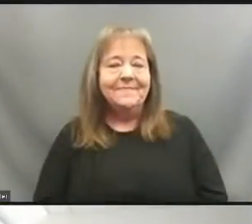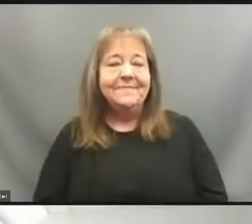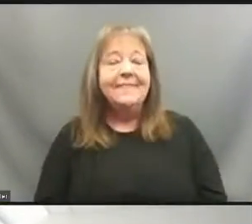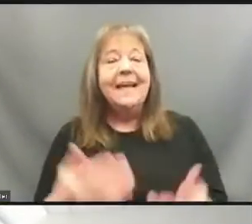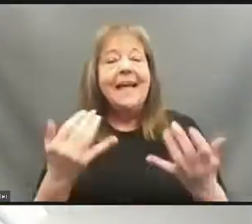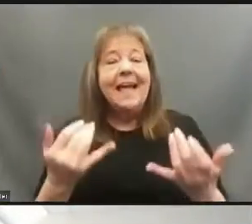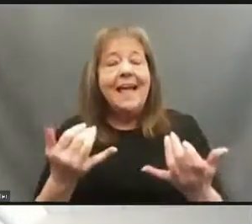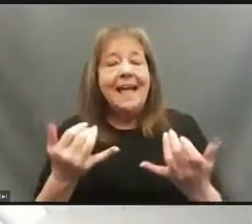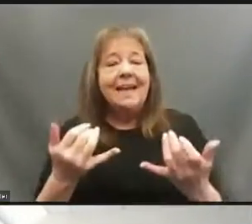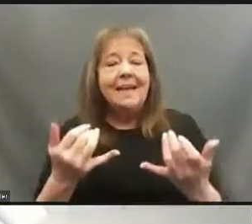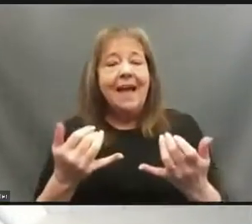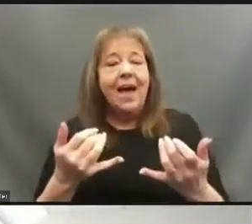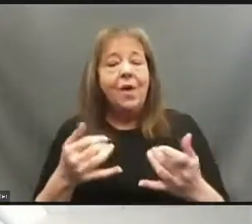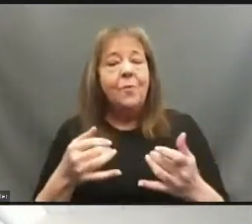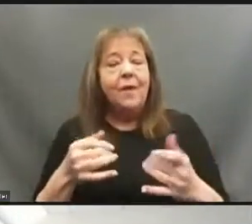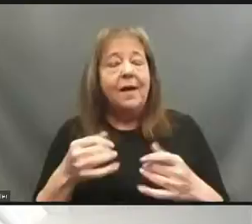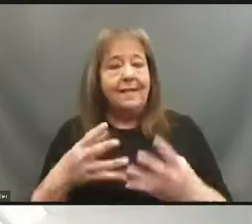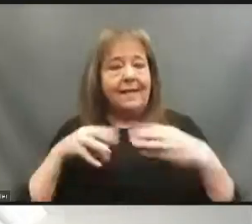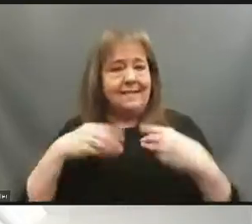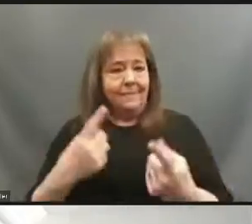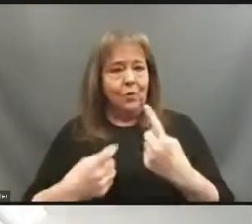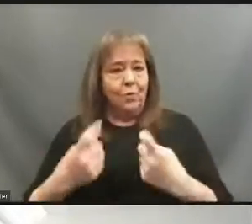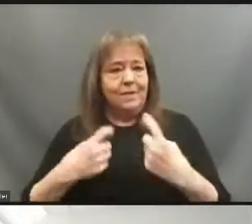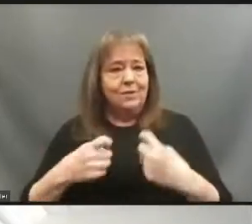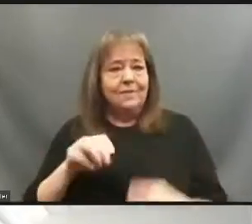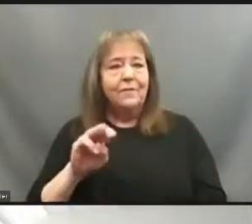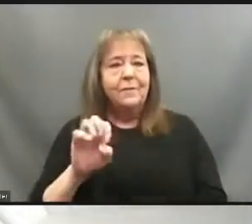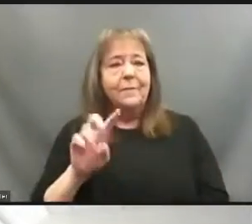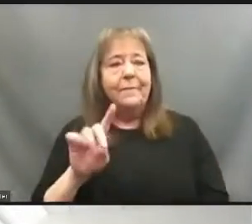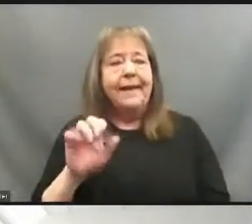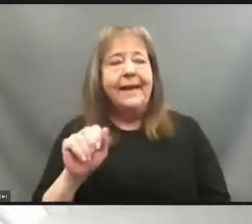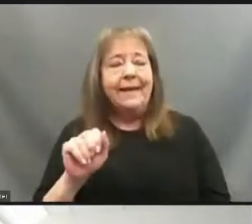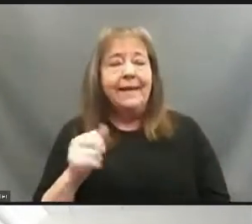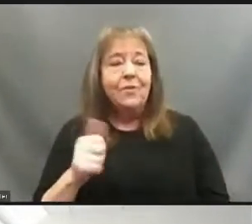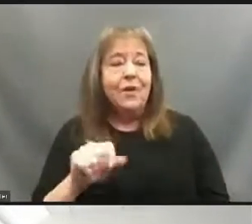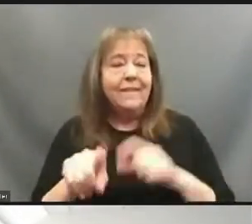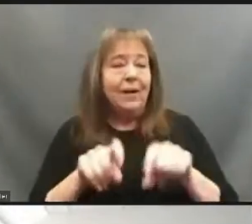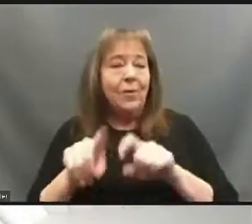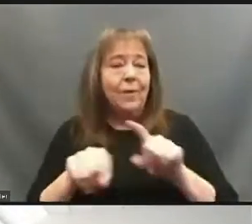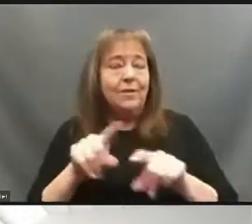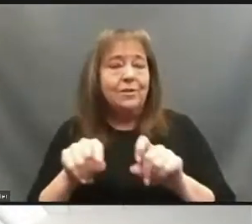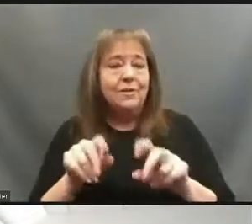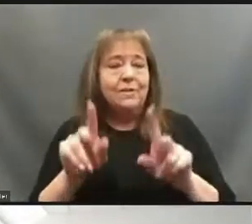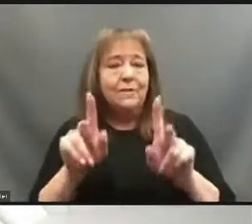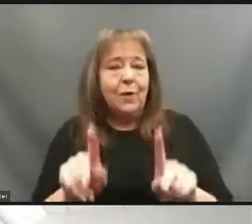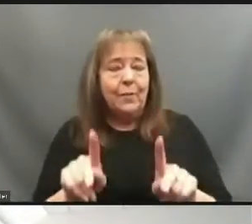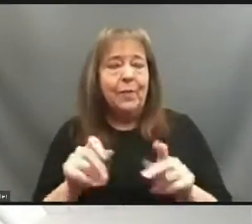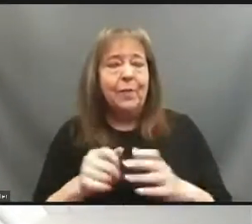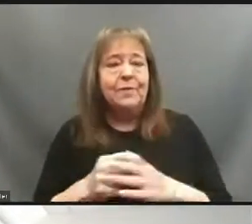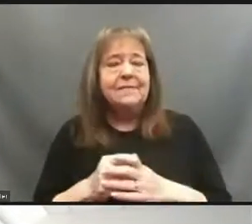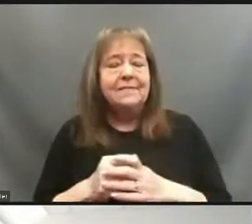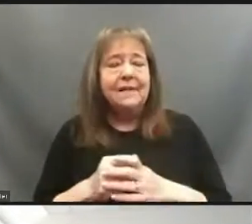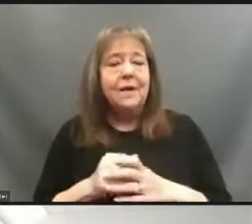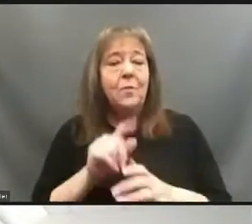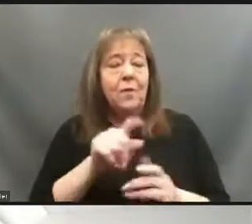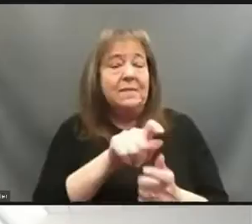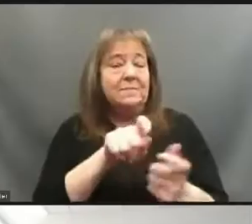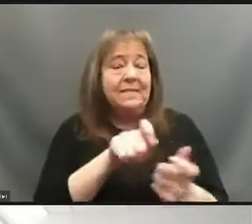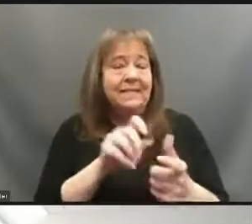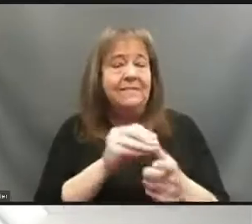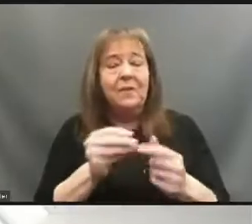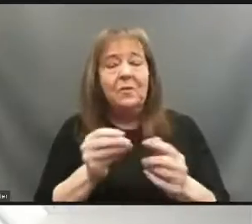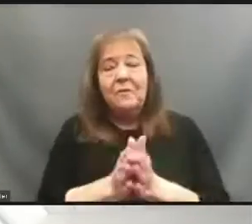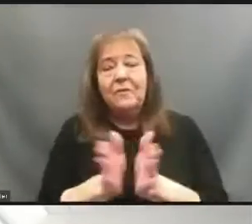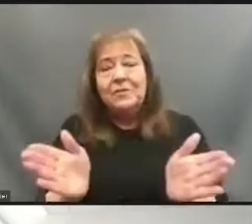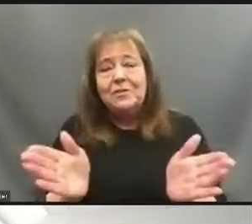go over to members of our media who are in attendance. If you have a question for a panel member or the panel as a whole, that's completely fine.